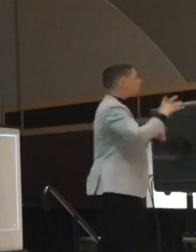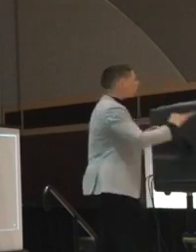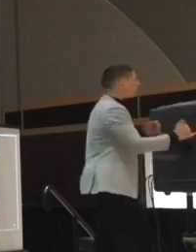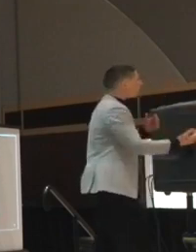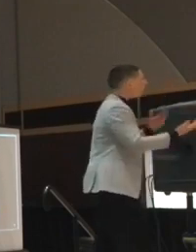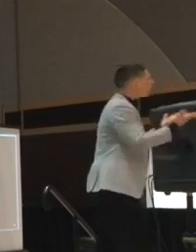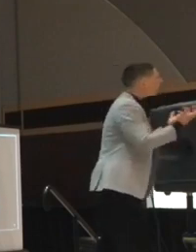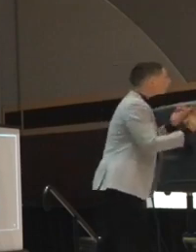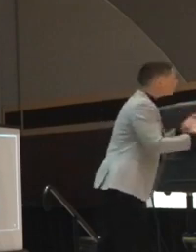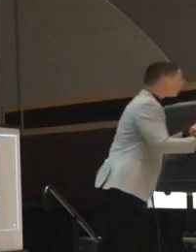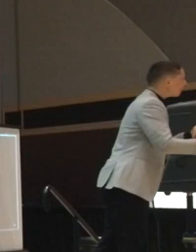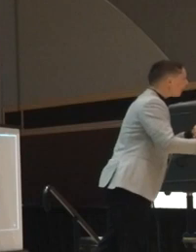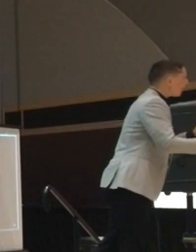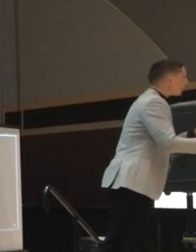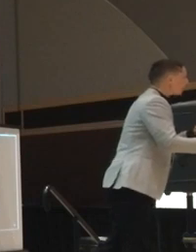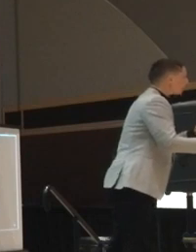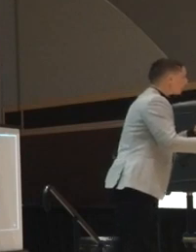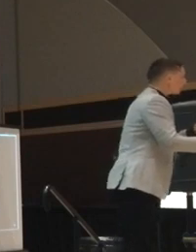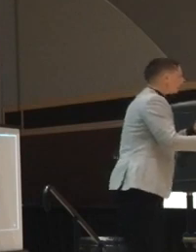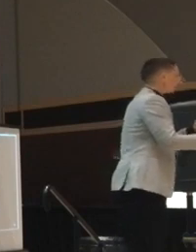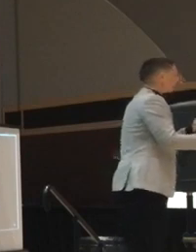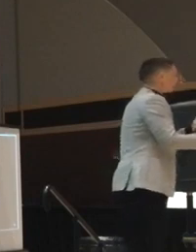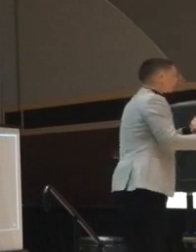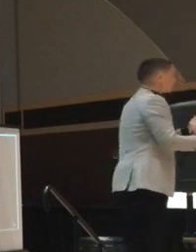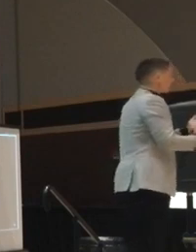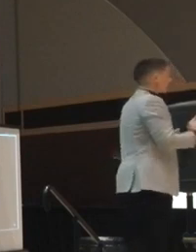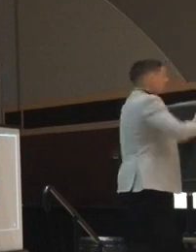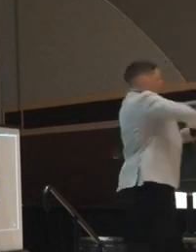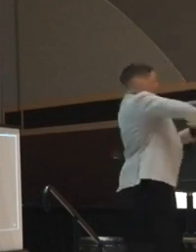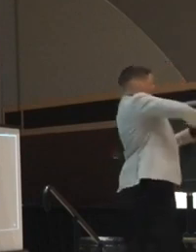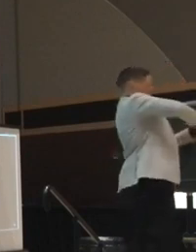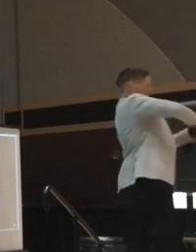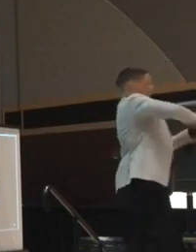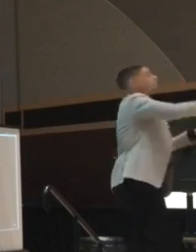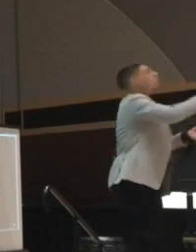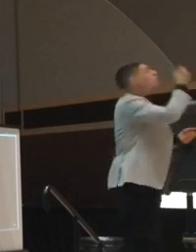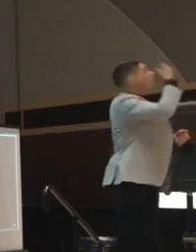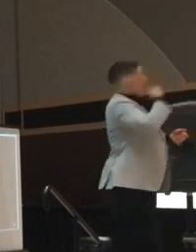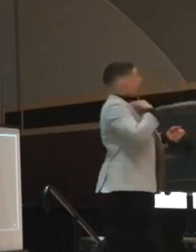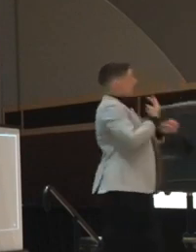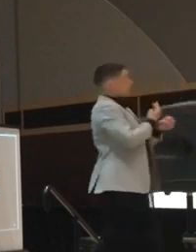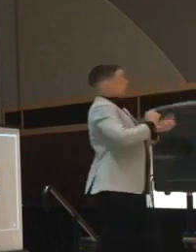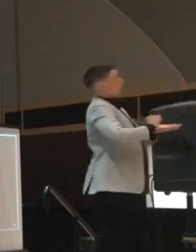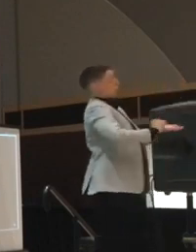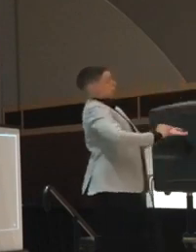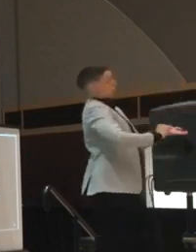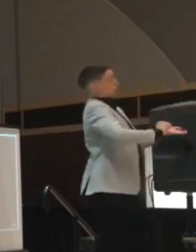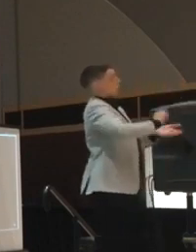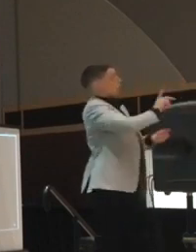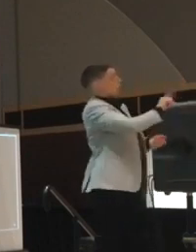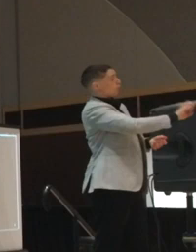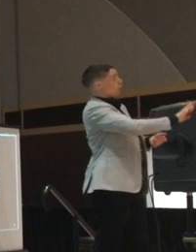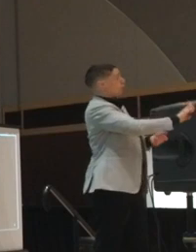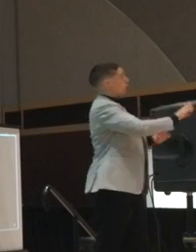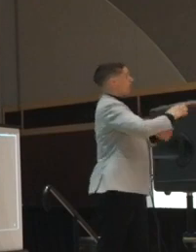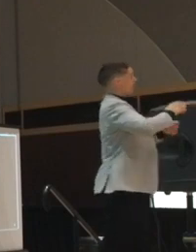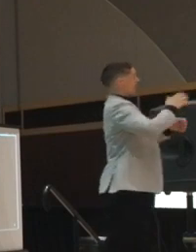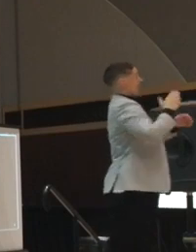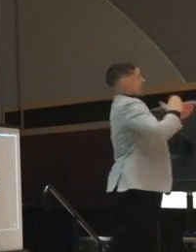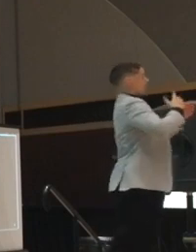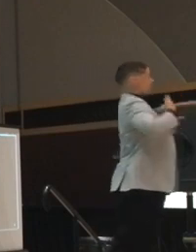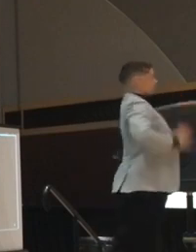and everything. I went through all that stuff. I have been on a low dose of antidepressants since my early